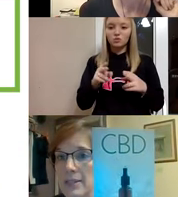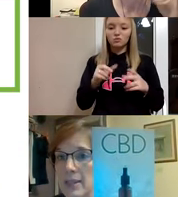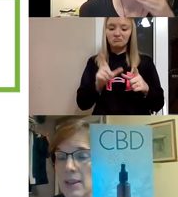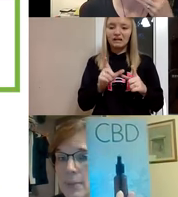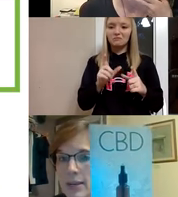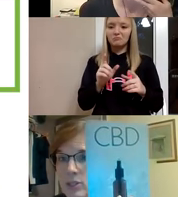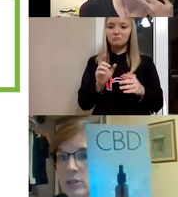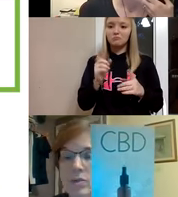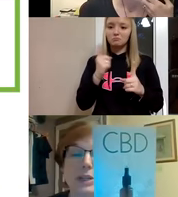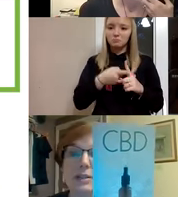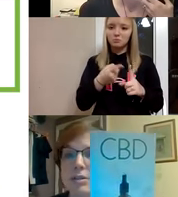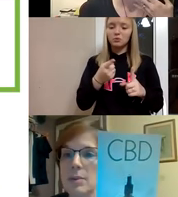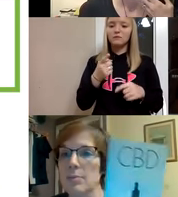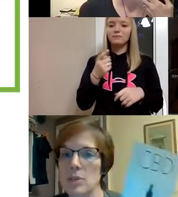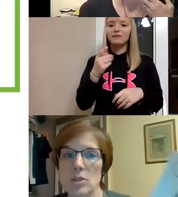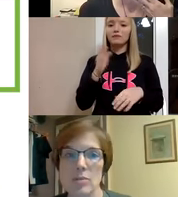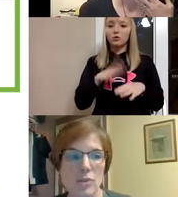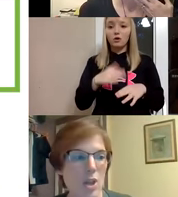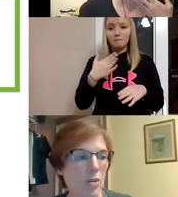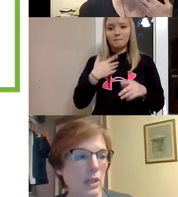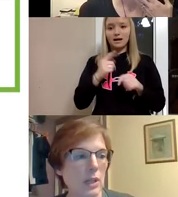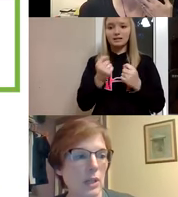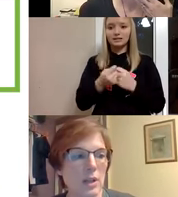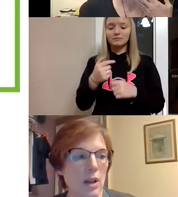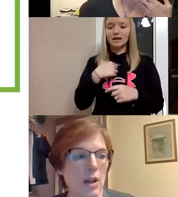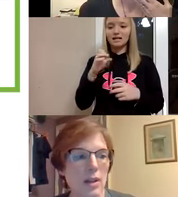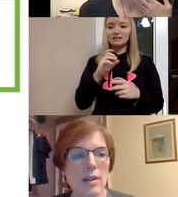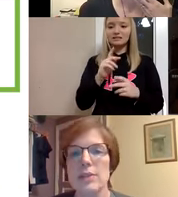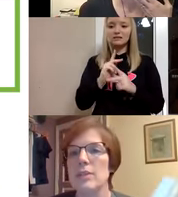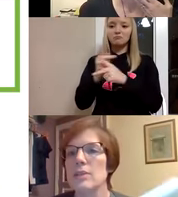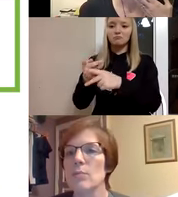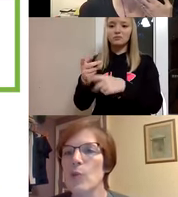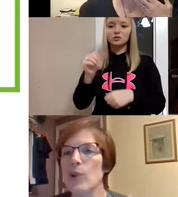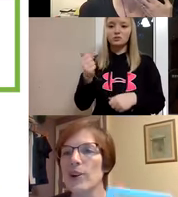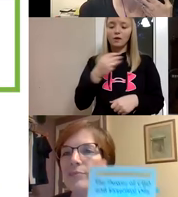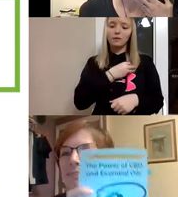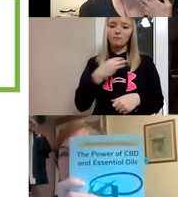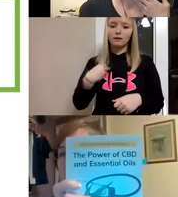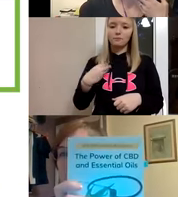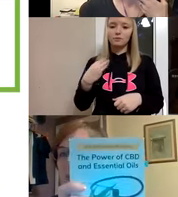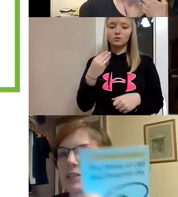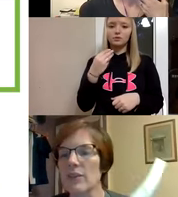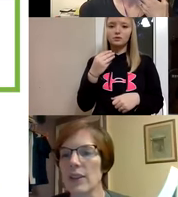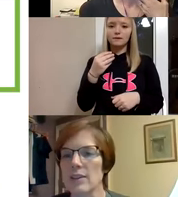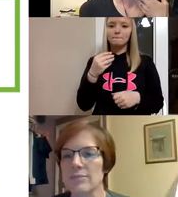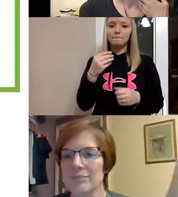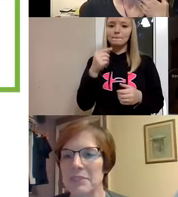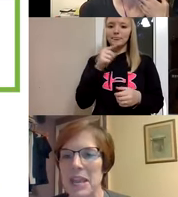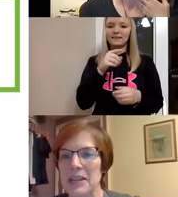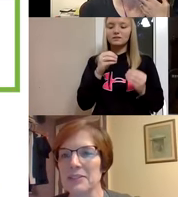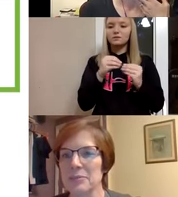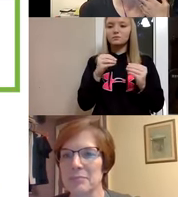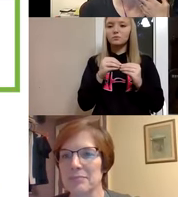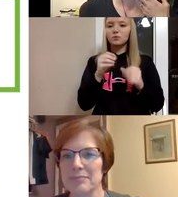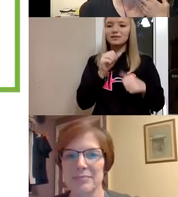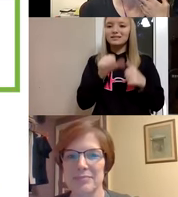on my team, I do loan it to members. So this is more scientific